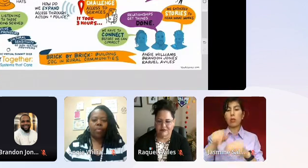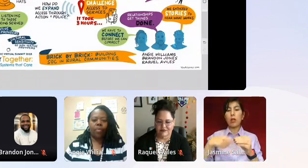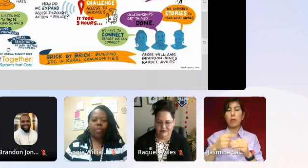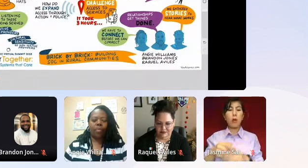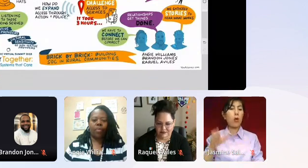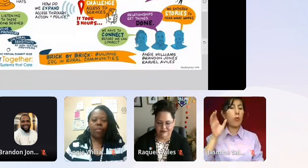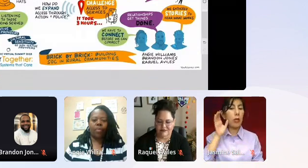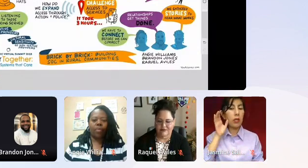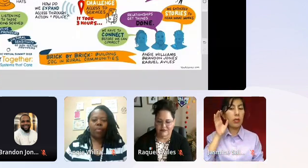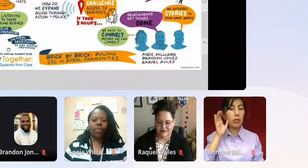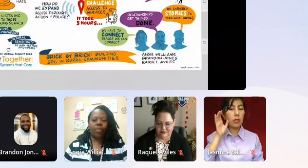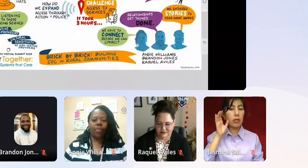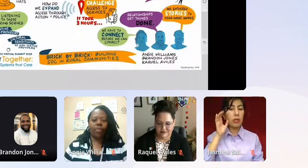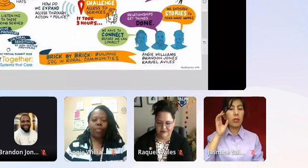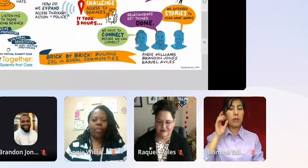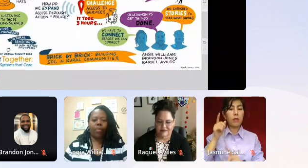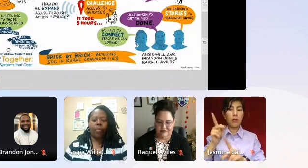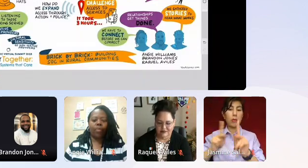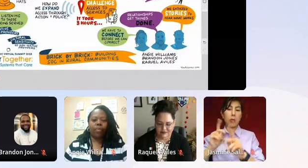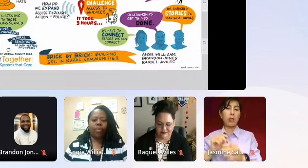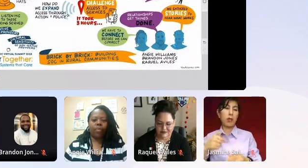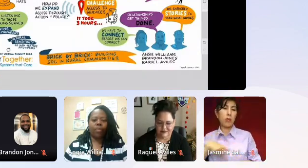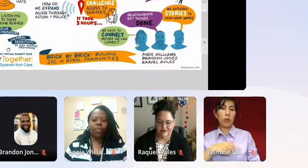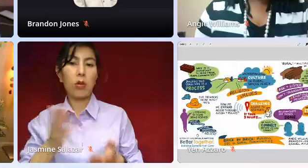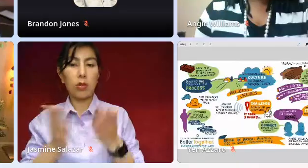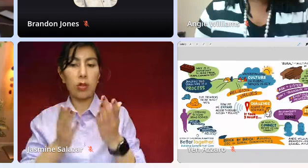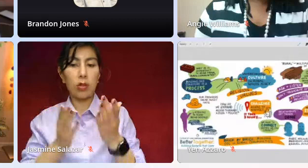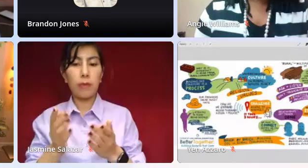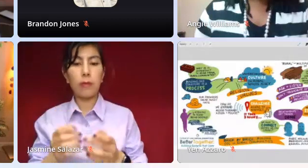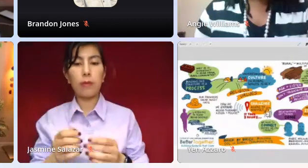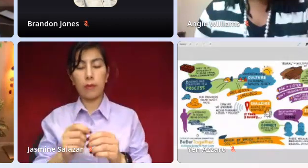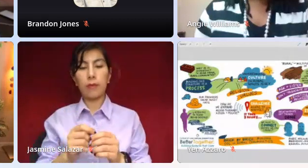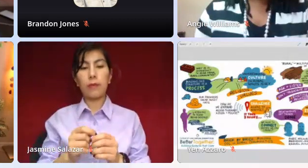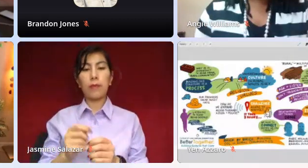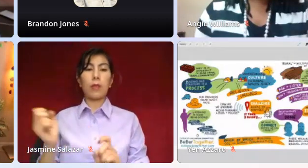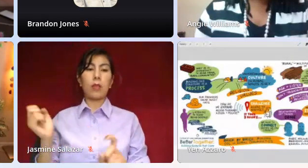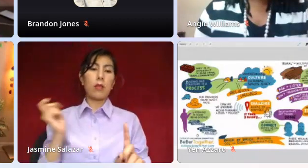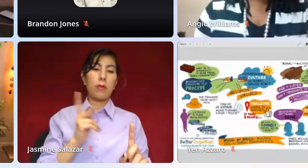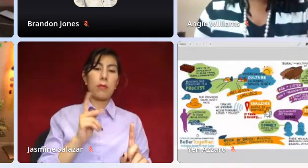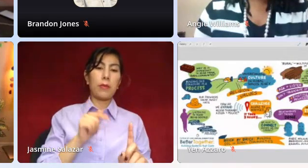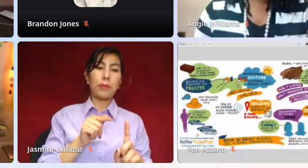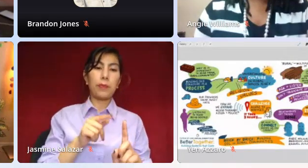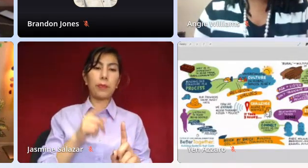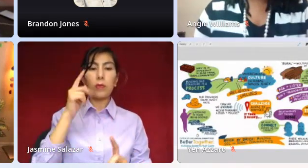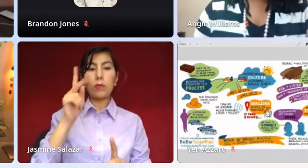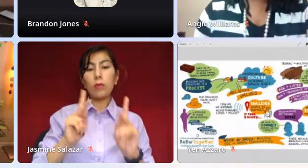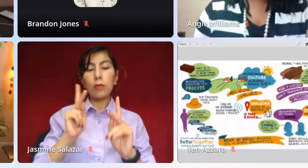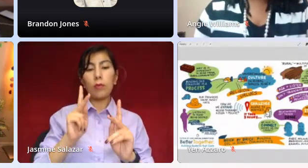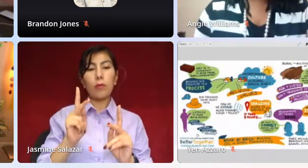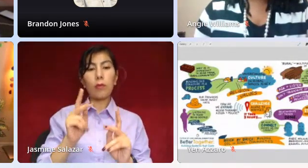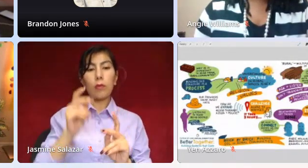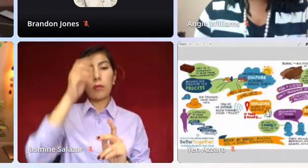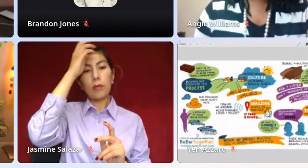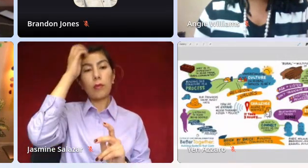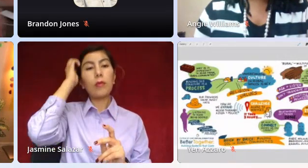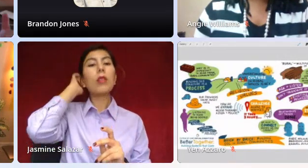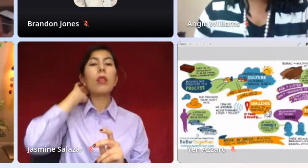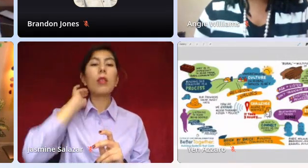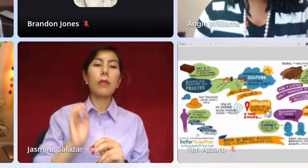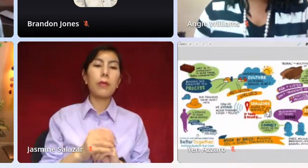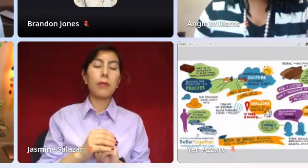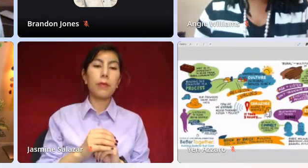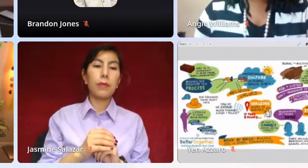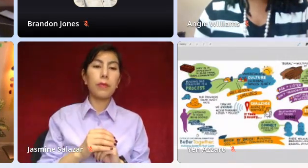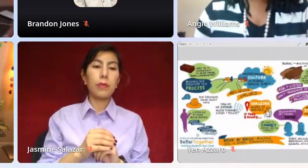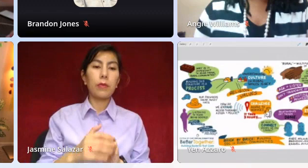to those being served. So I want to come back to this. We'll take this down, and just for folks who are, so I'm sort